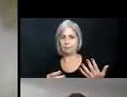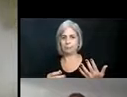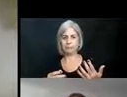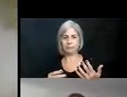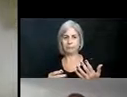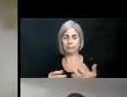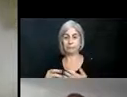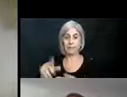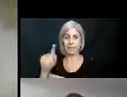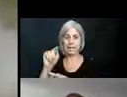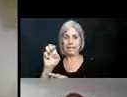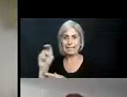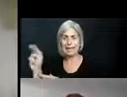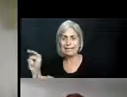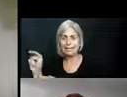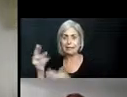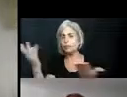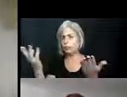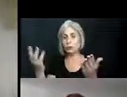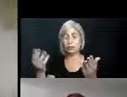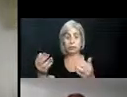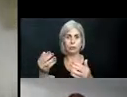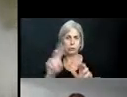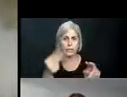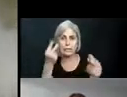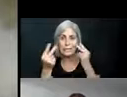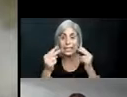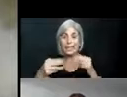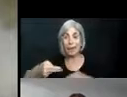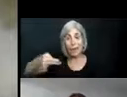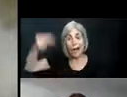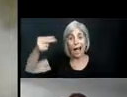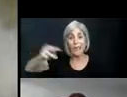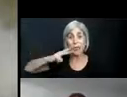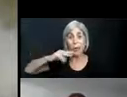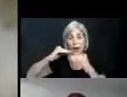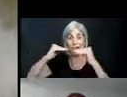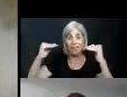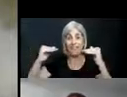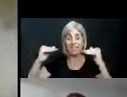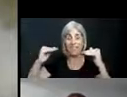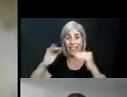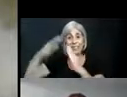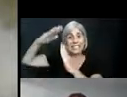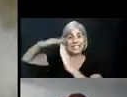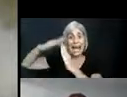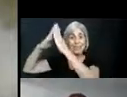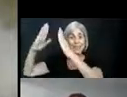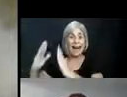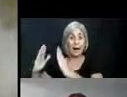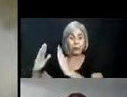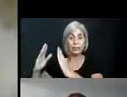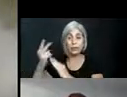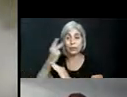Tennessee and just for reference, you can see just how high the water level is. Those are like the tops of houses that you're seeing. So